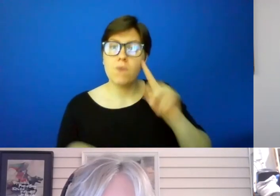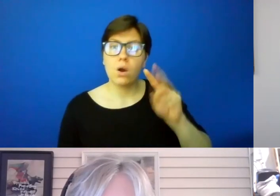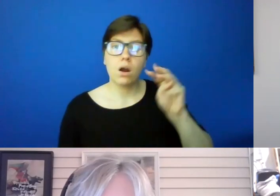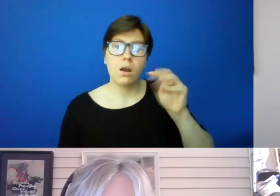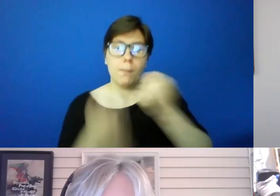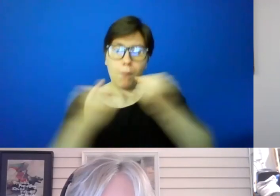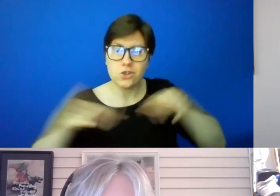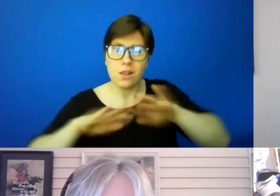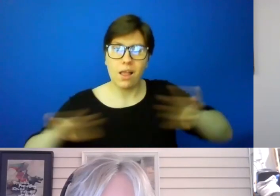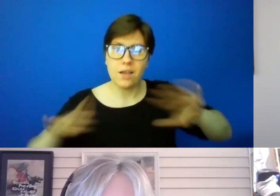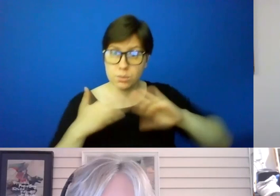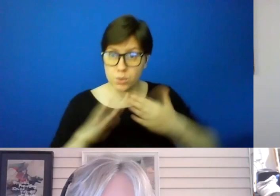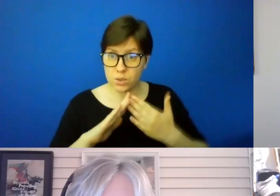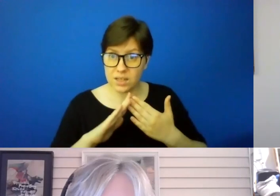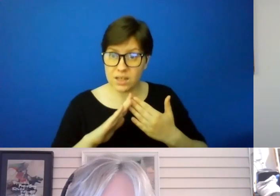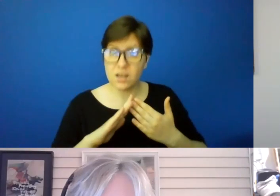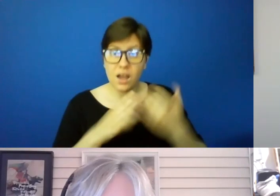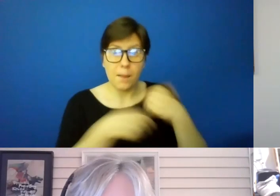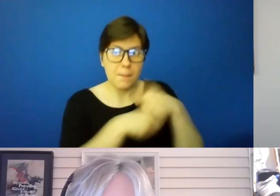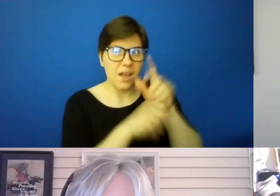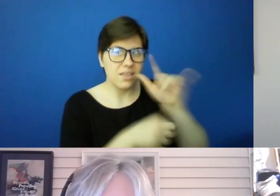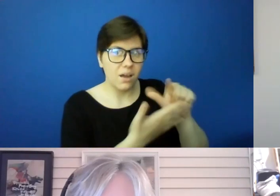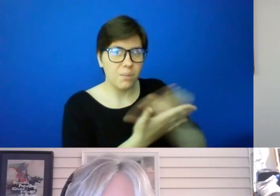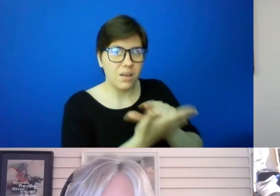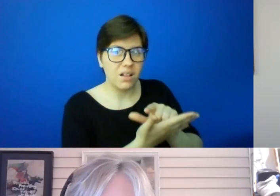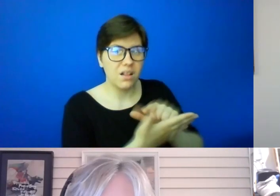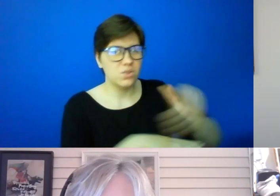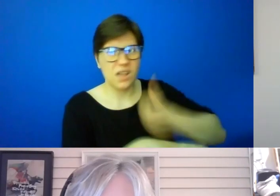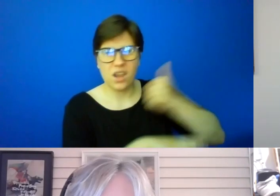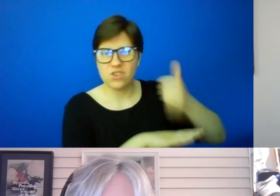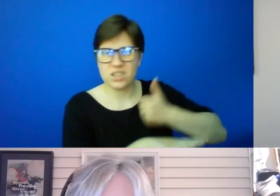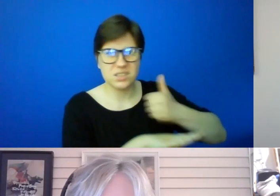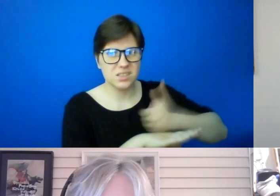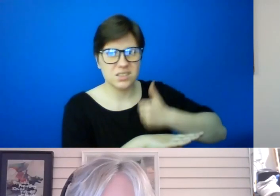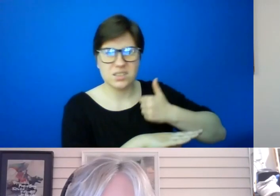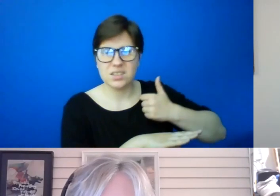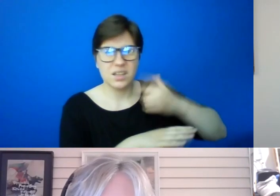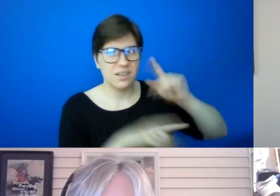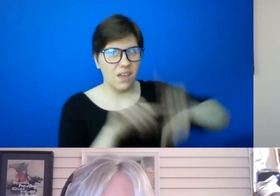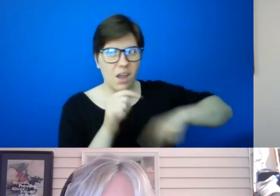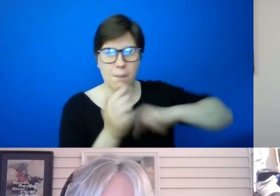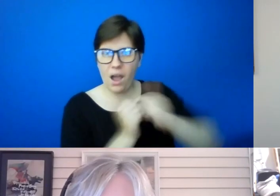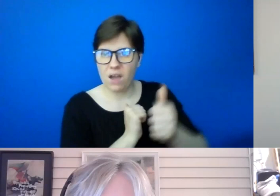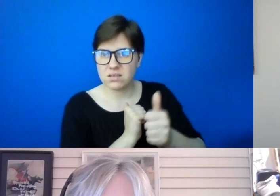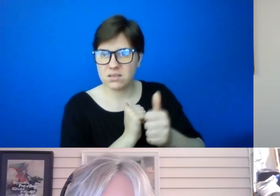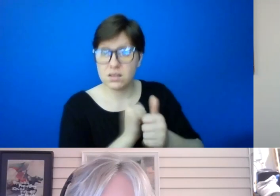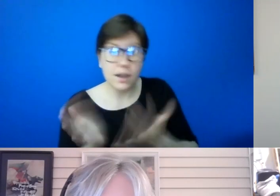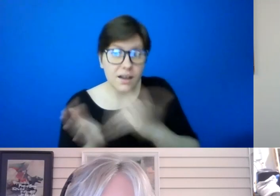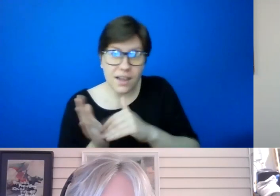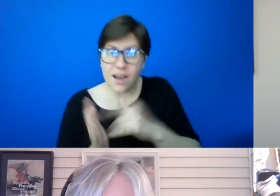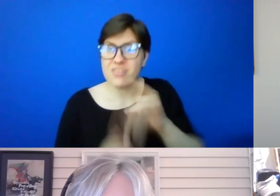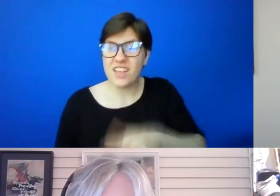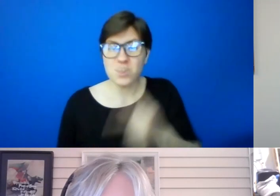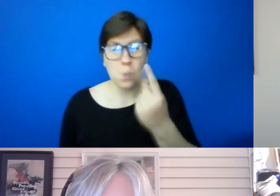community make these bills too dangerous to pass. And again, it's just one social